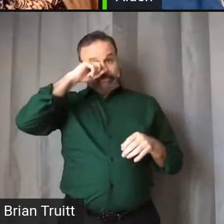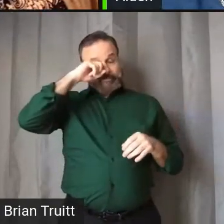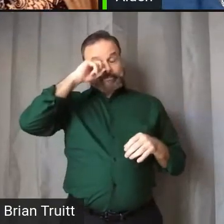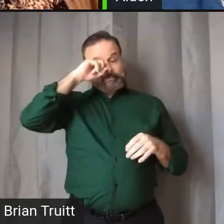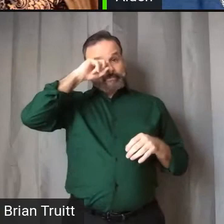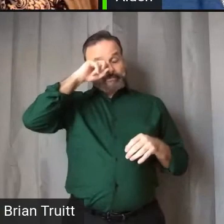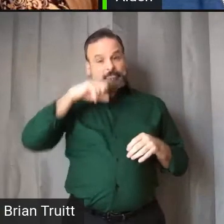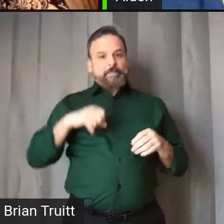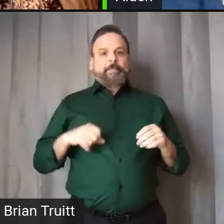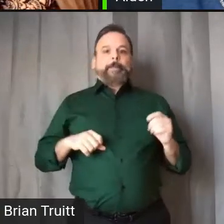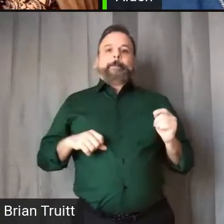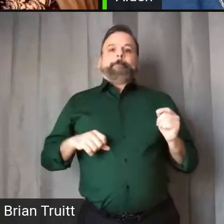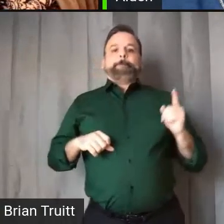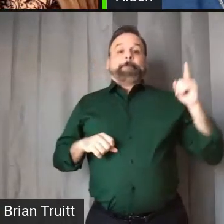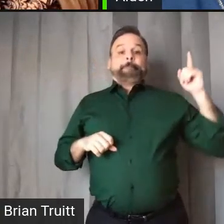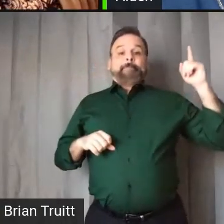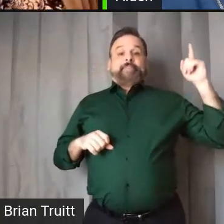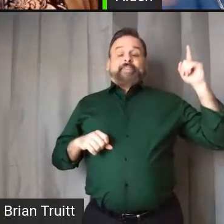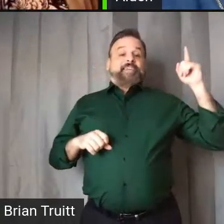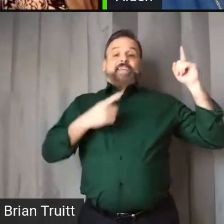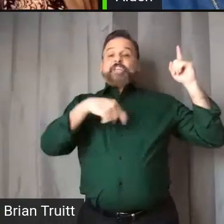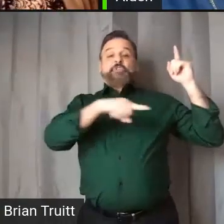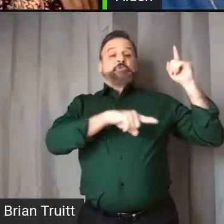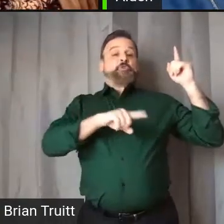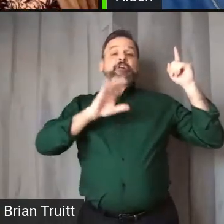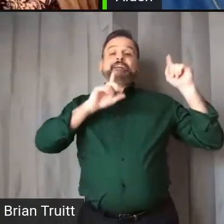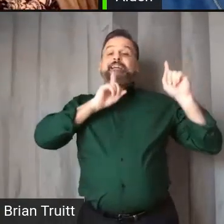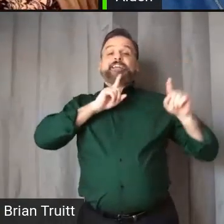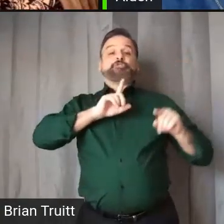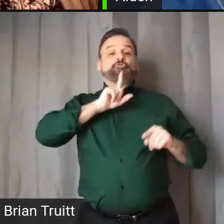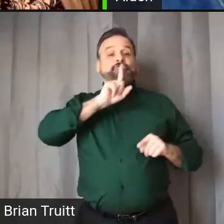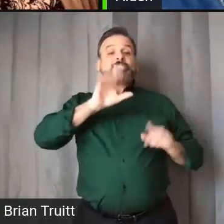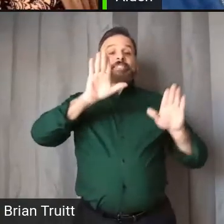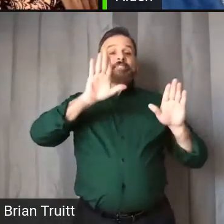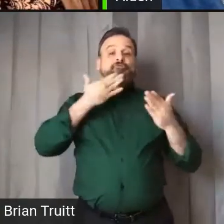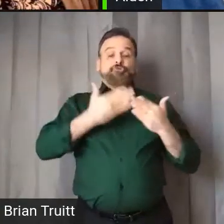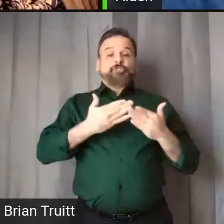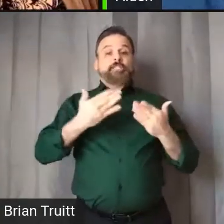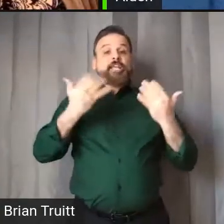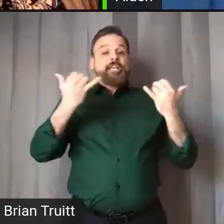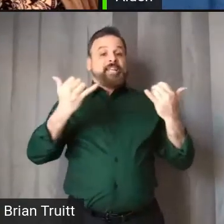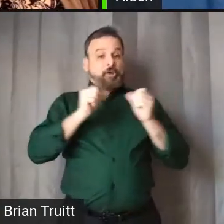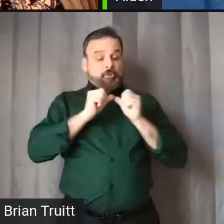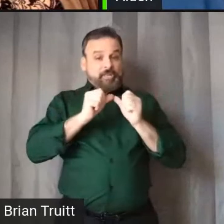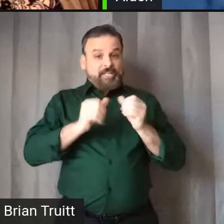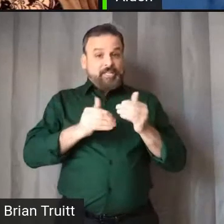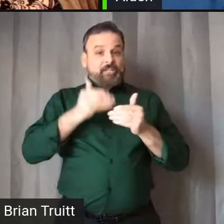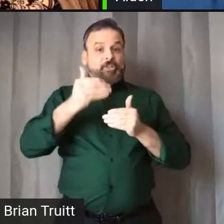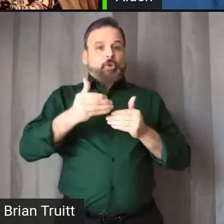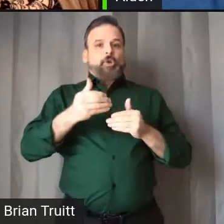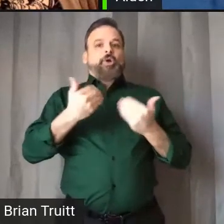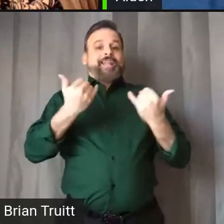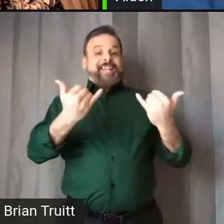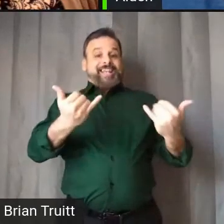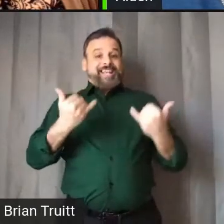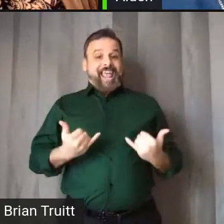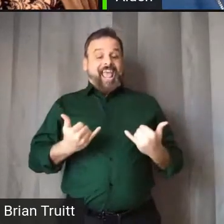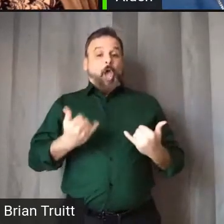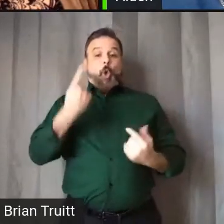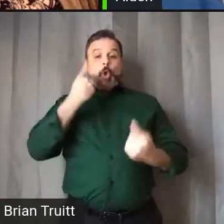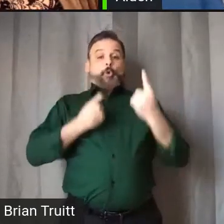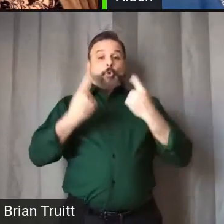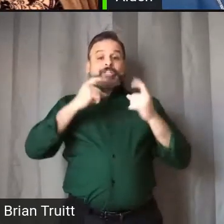Yeah, these are such good answers. So let's go ahead and move on to the Q&A portion.